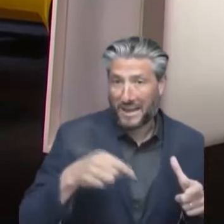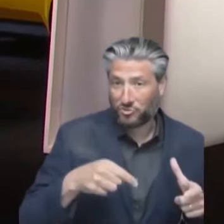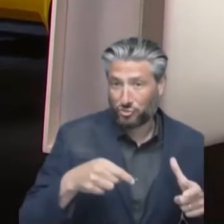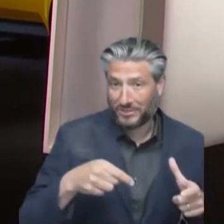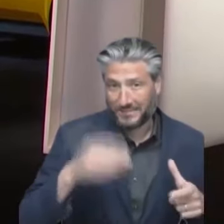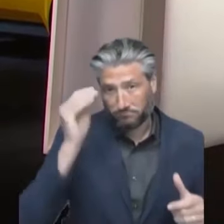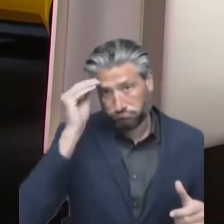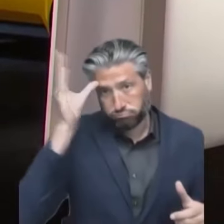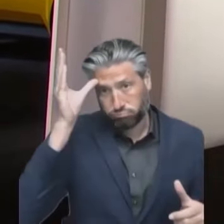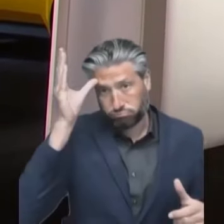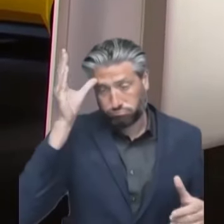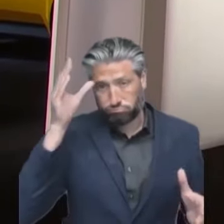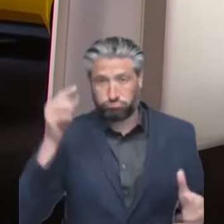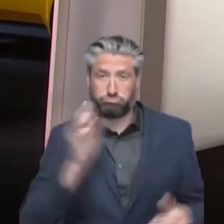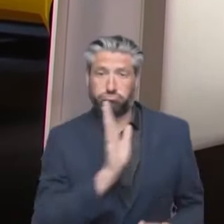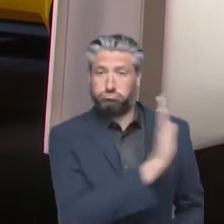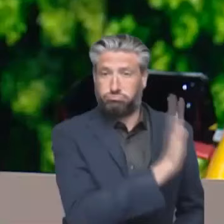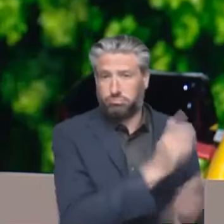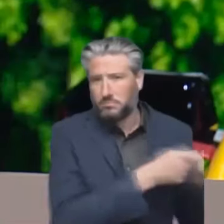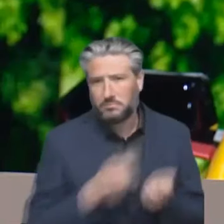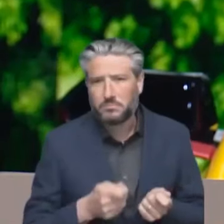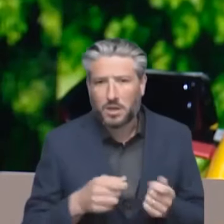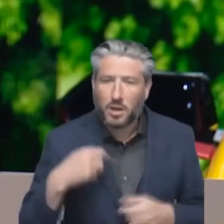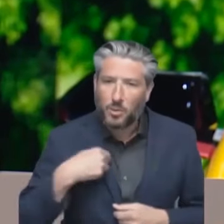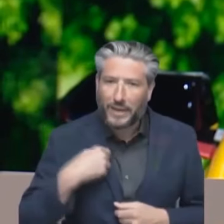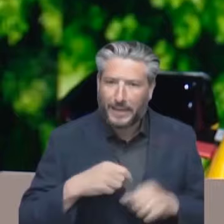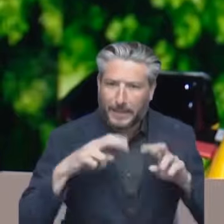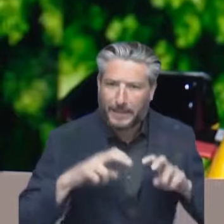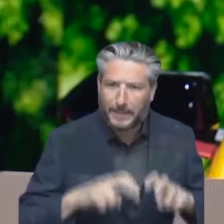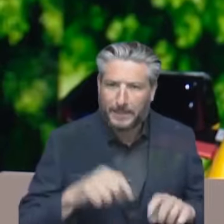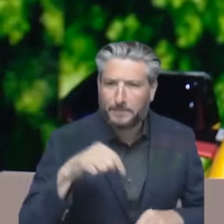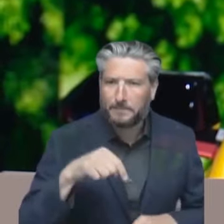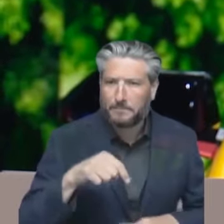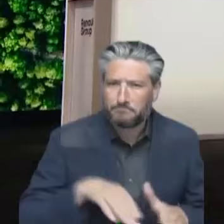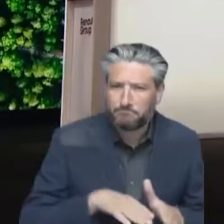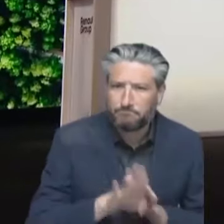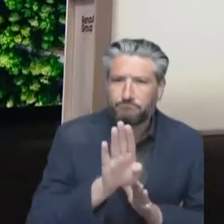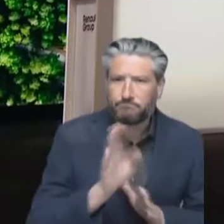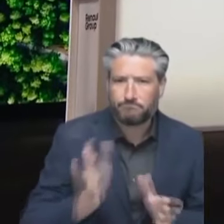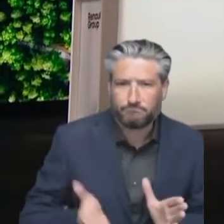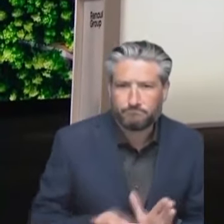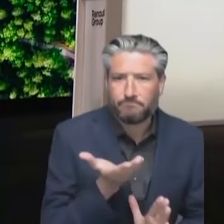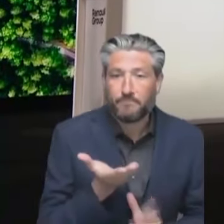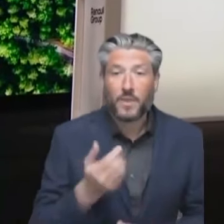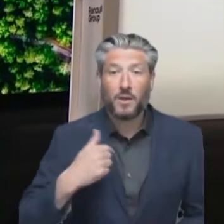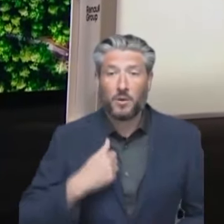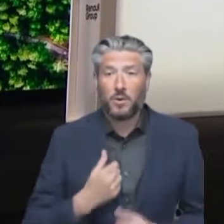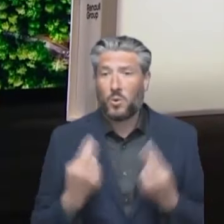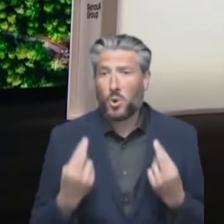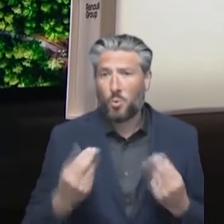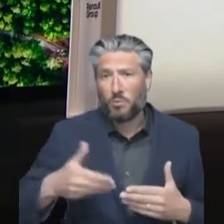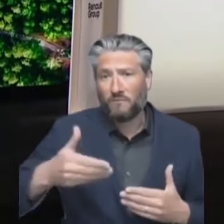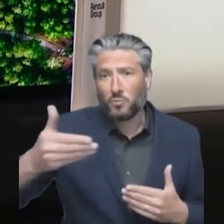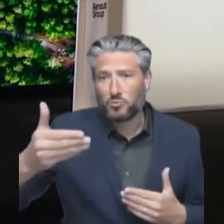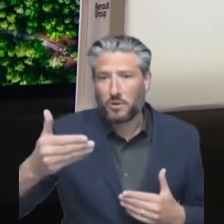ourselves. In the future, we also want to set up a plant that will produce this kind of battery. But the potential deal